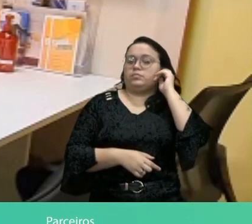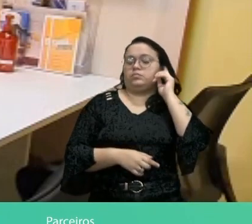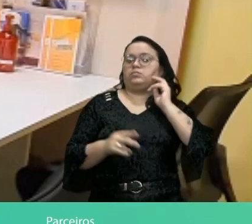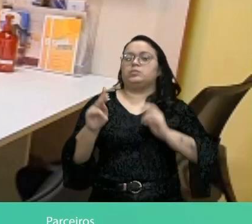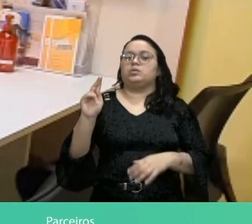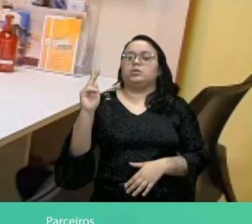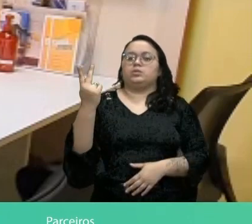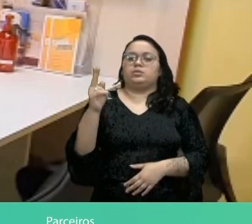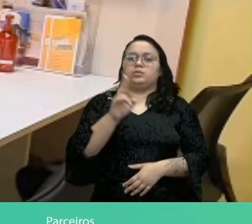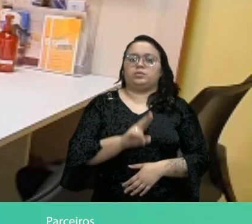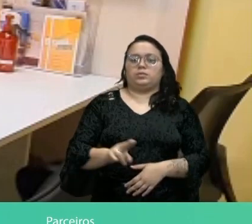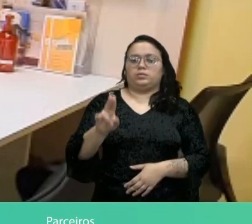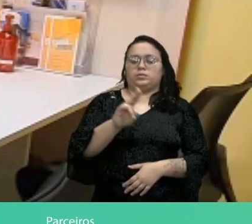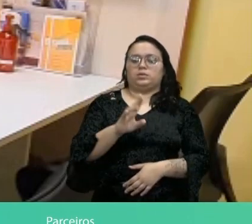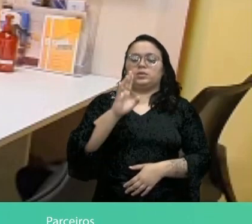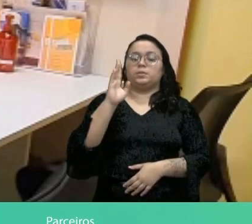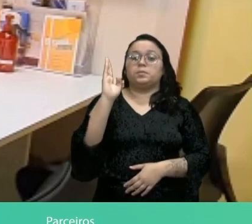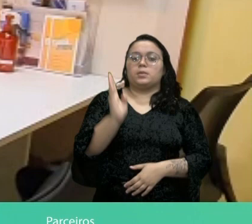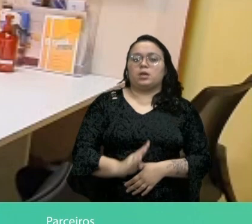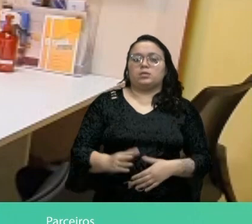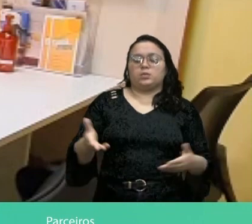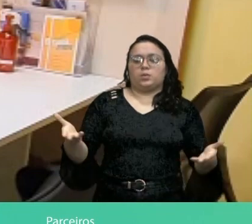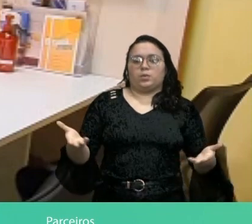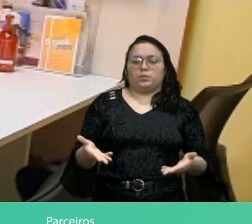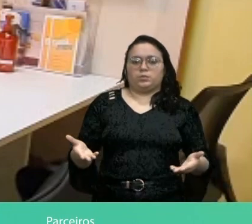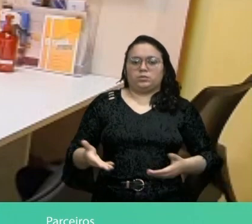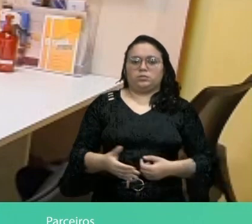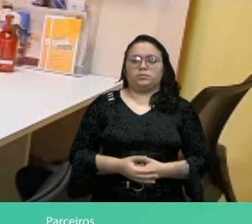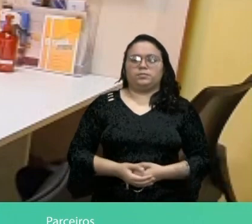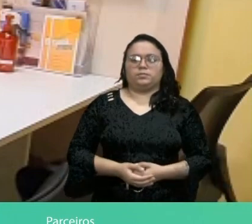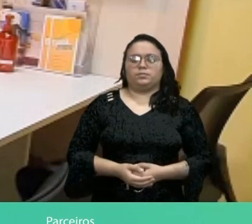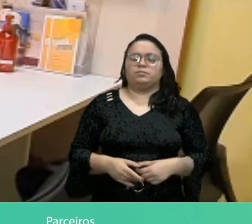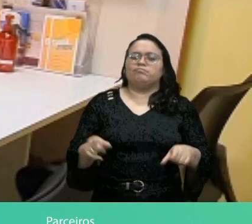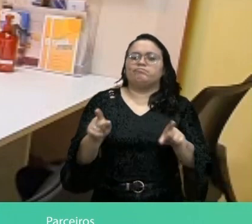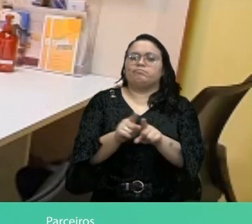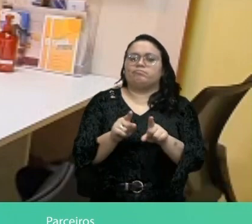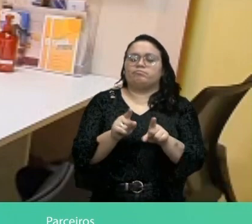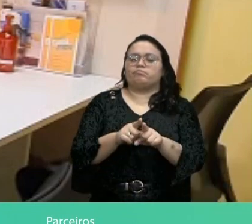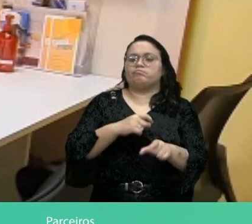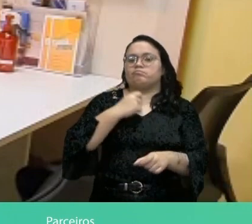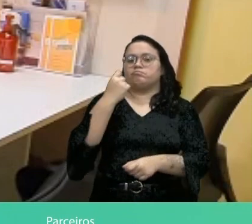in the hydrogen that's utilized by Brazil today.